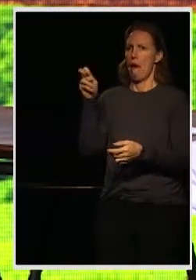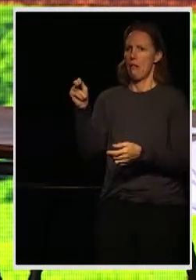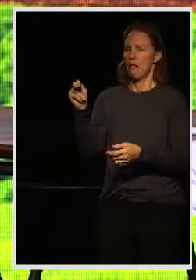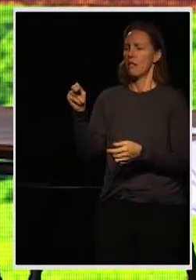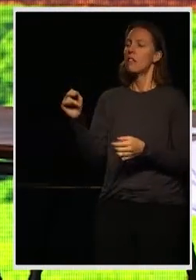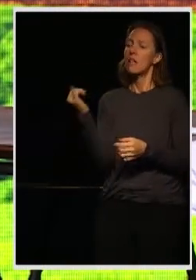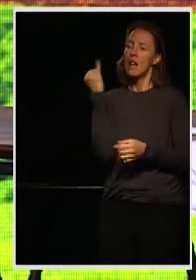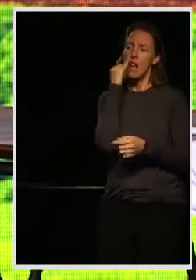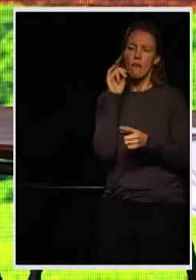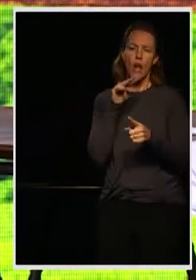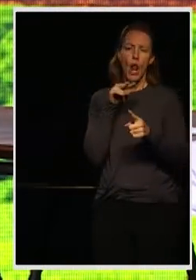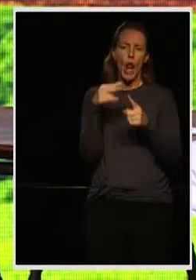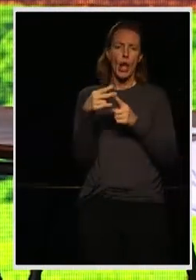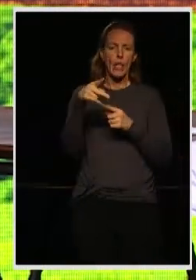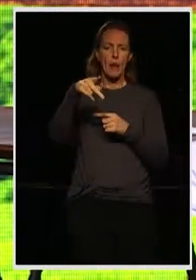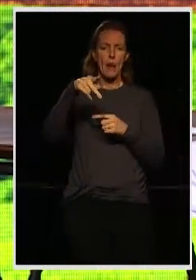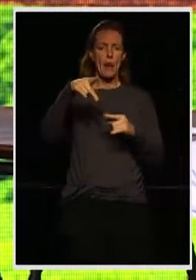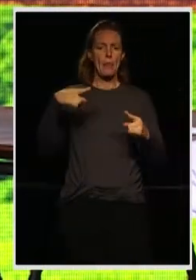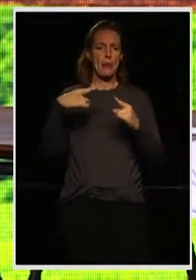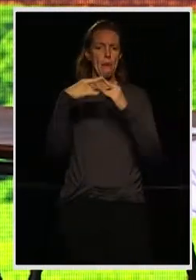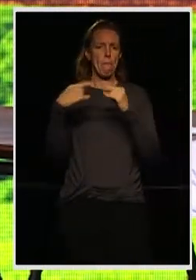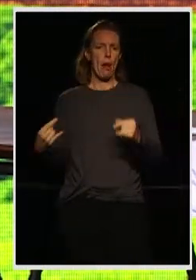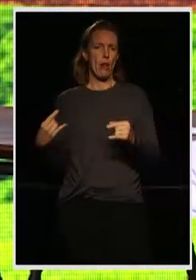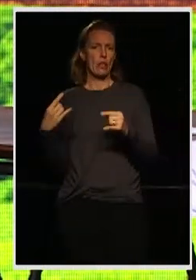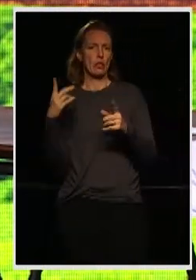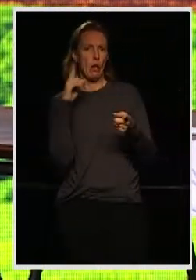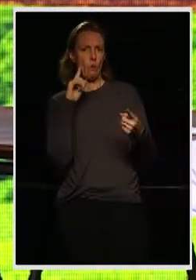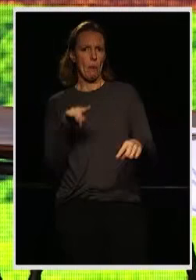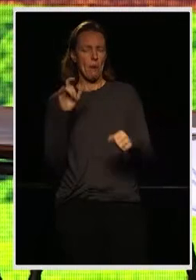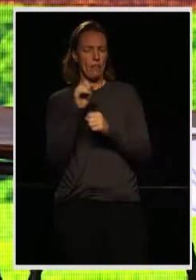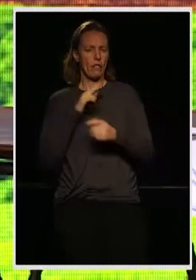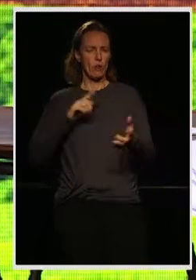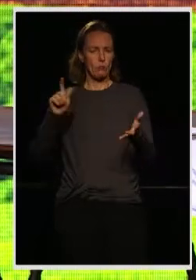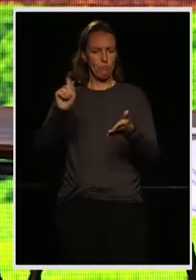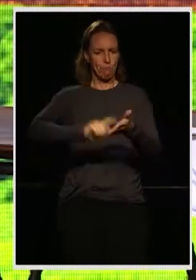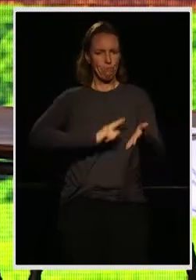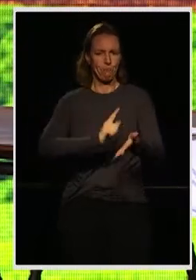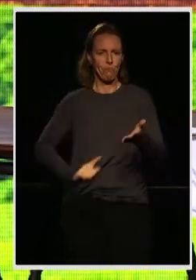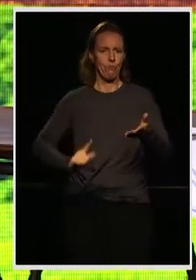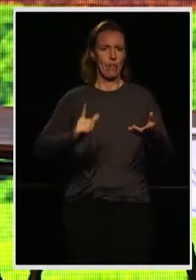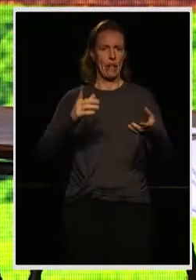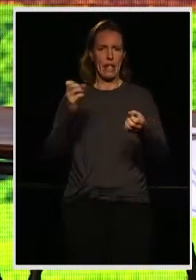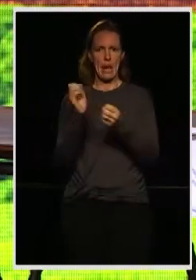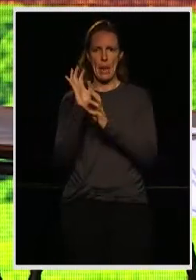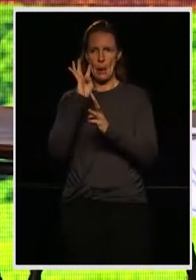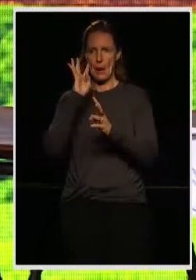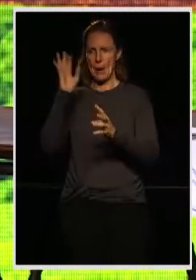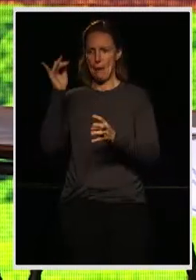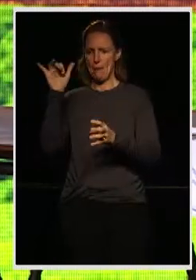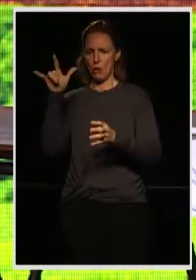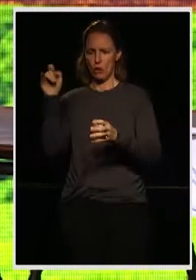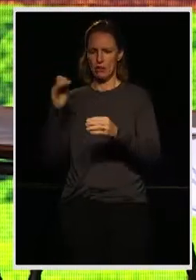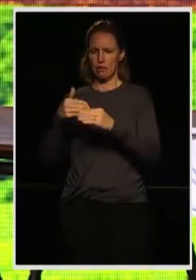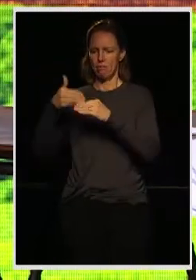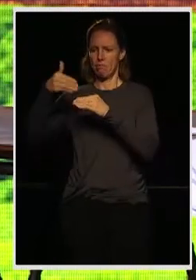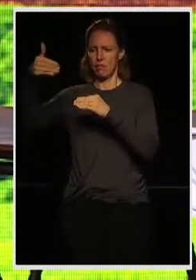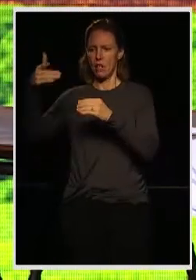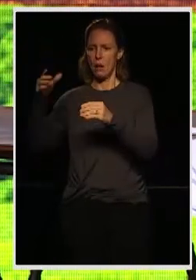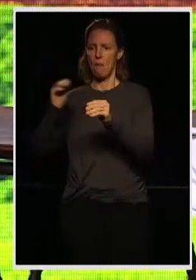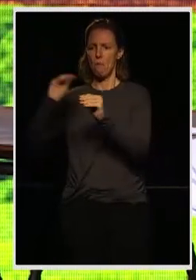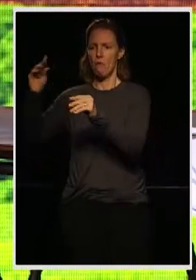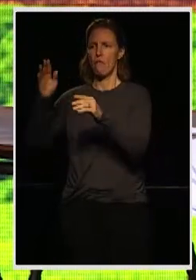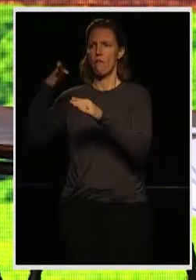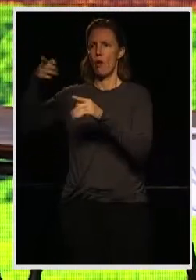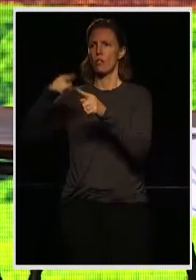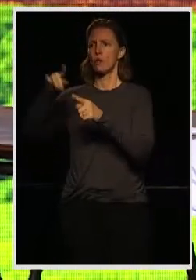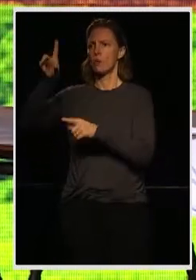If you look at the Paris Agreement, we have to slash emissions, we have to cut emissions in half each decade moving forward to 2050. We're not doing